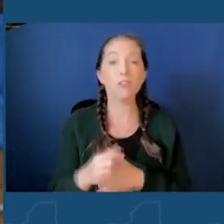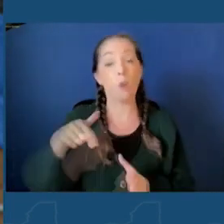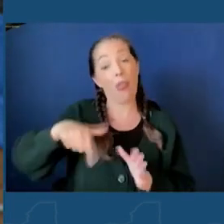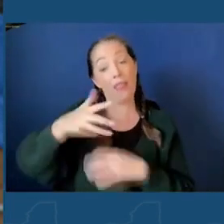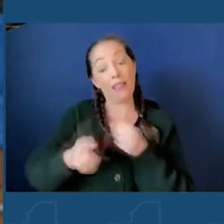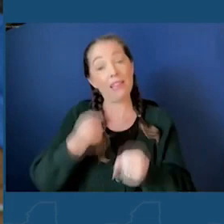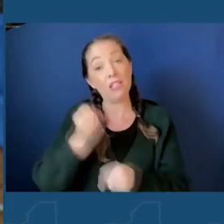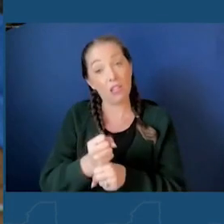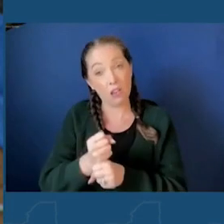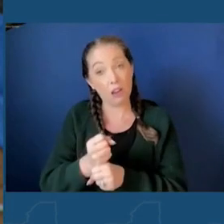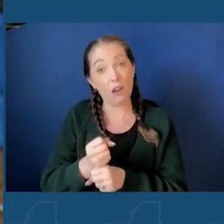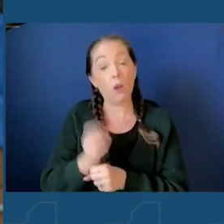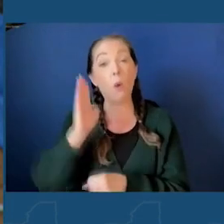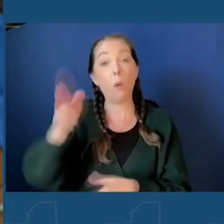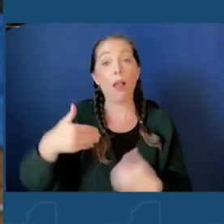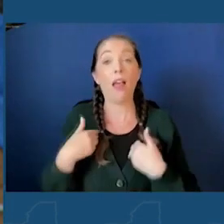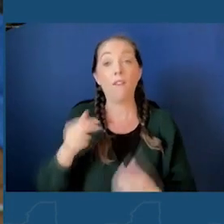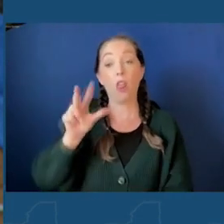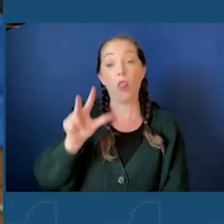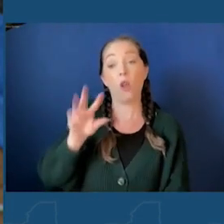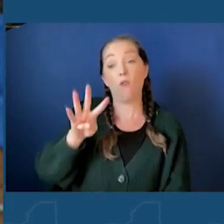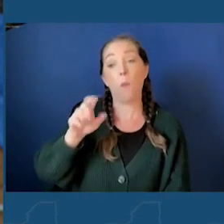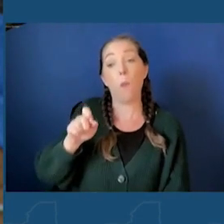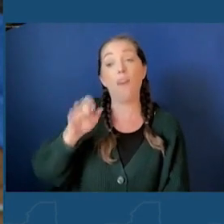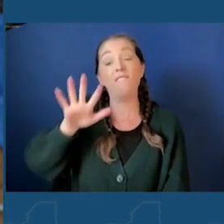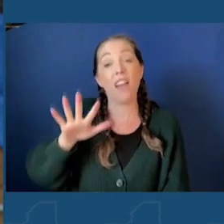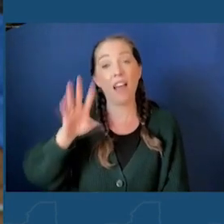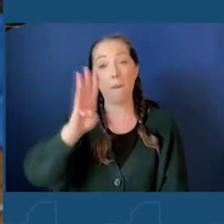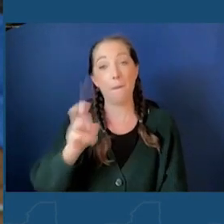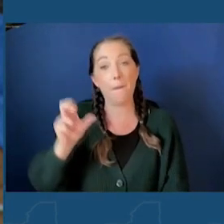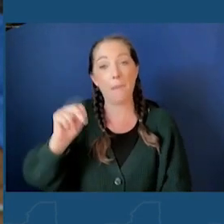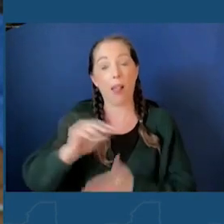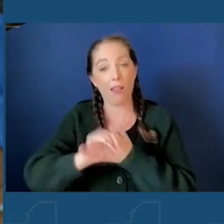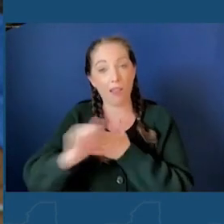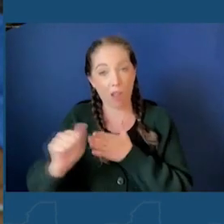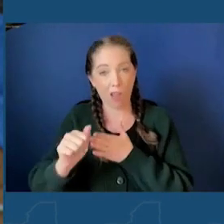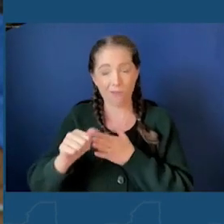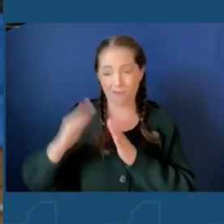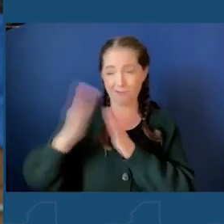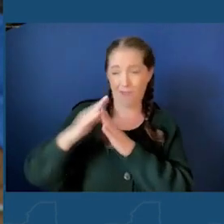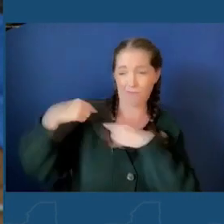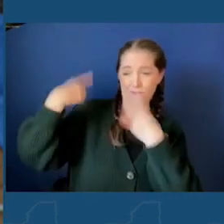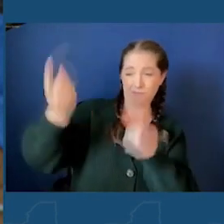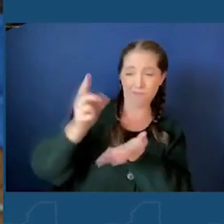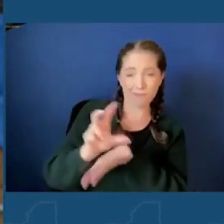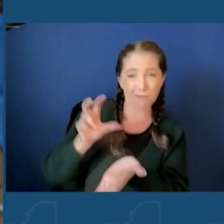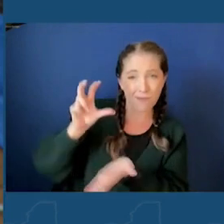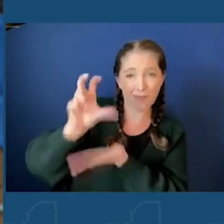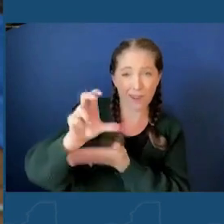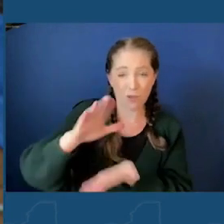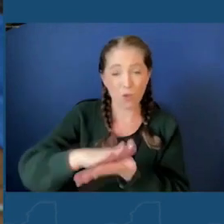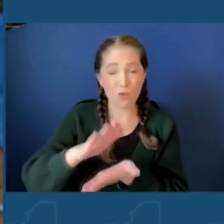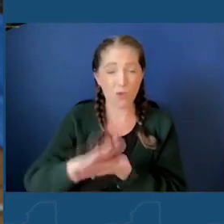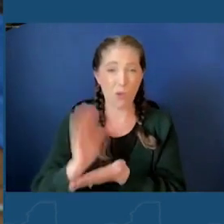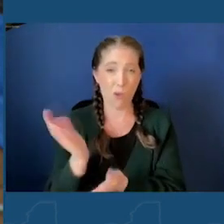have $34.5 billion, the largest investment in schools in our state history.